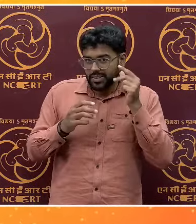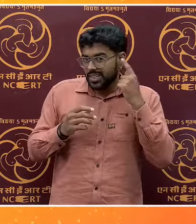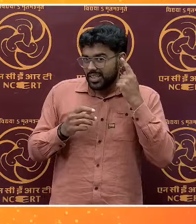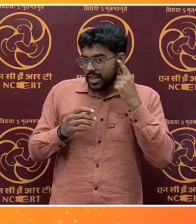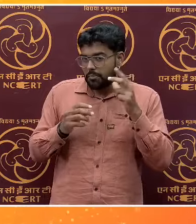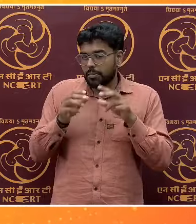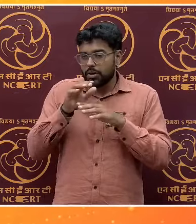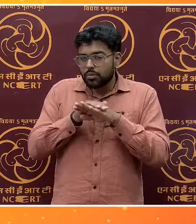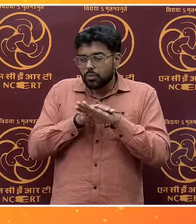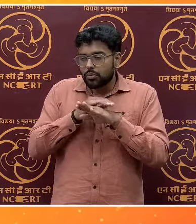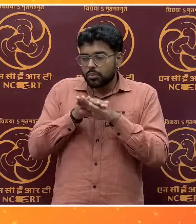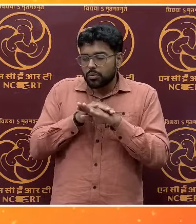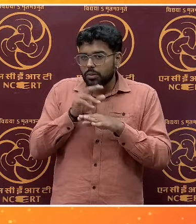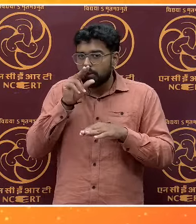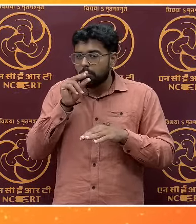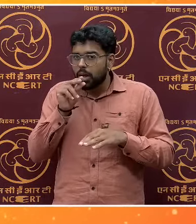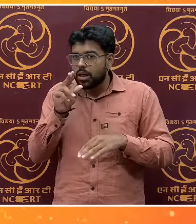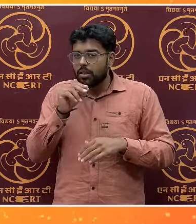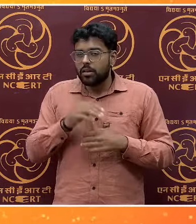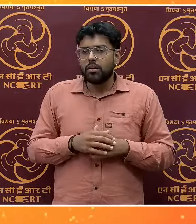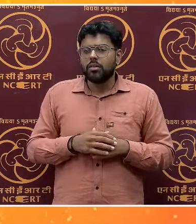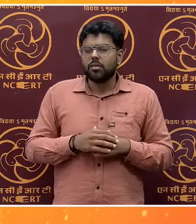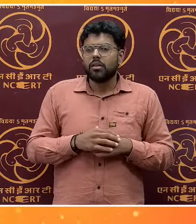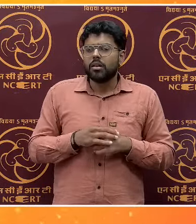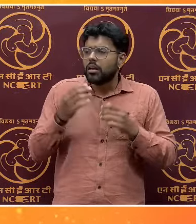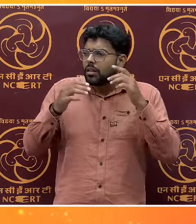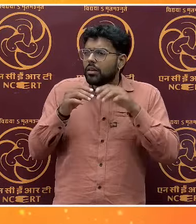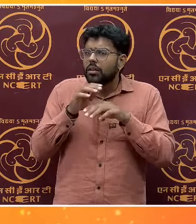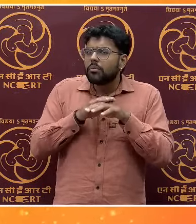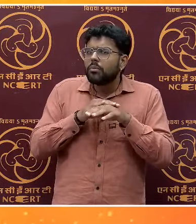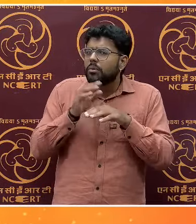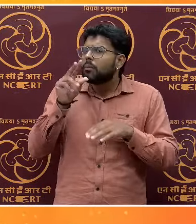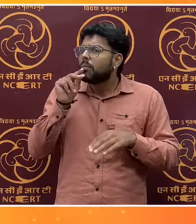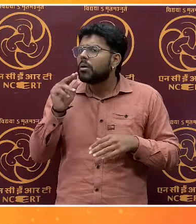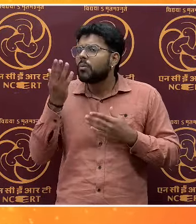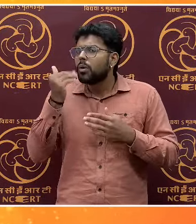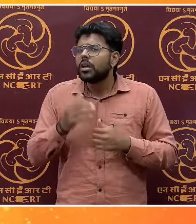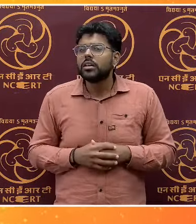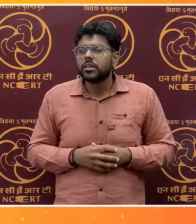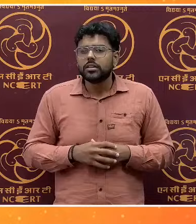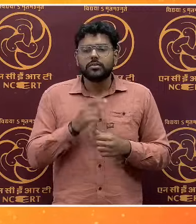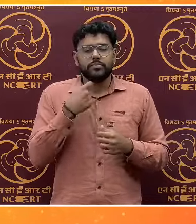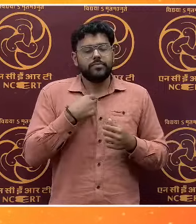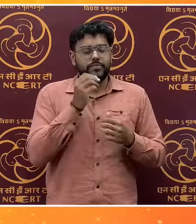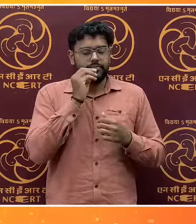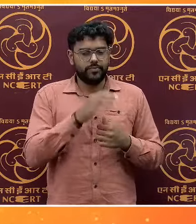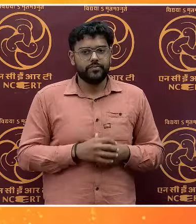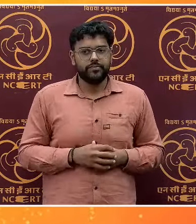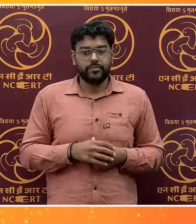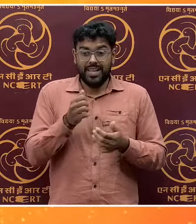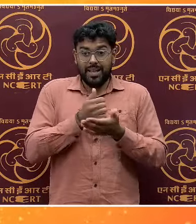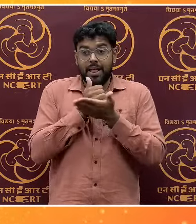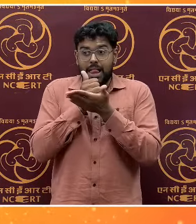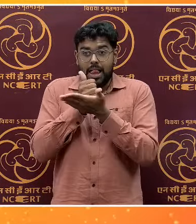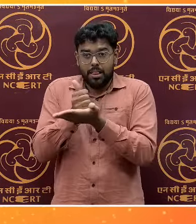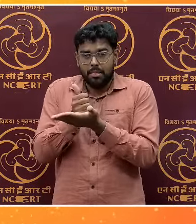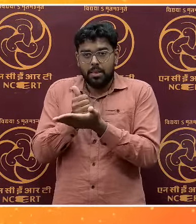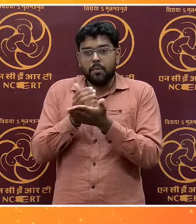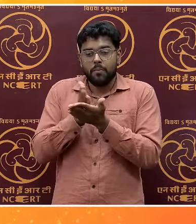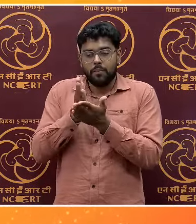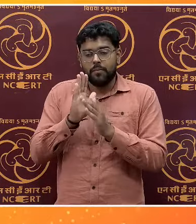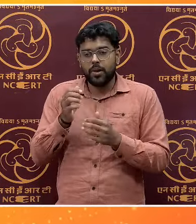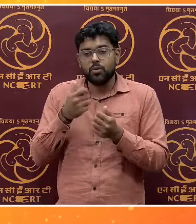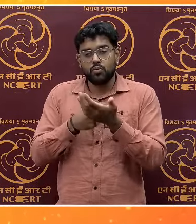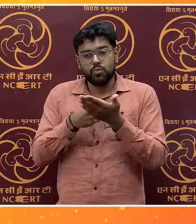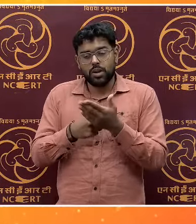whispered low. And ma'am, now why he whispered low, I'll tell you. Hmm. Because there is a rule of helping people that if you are helping